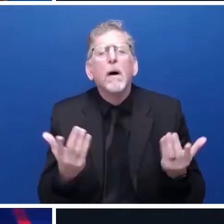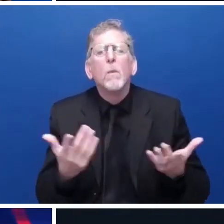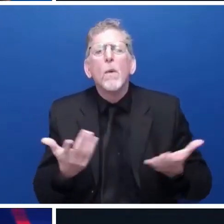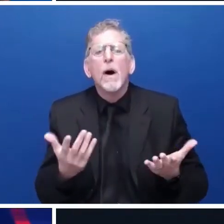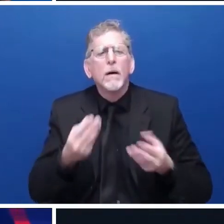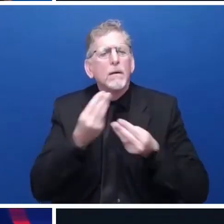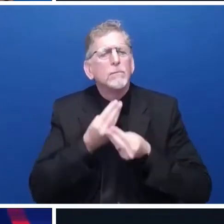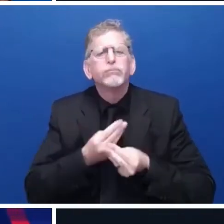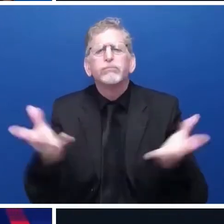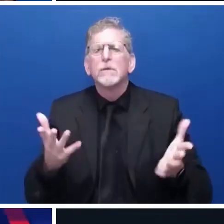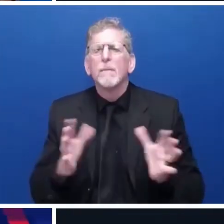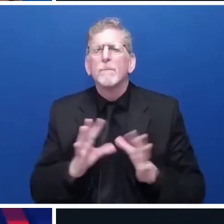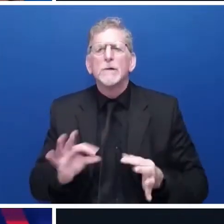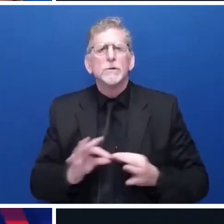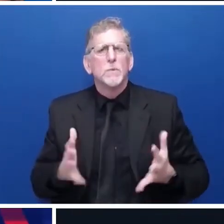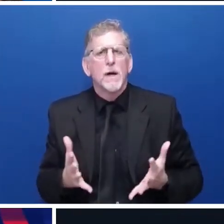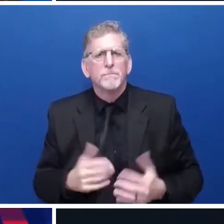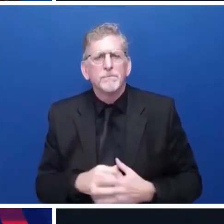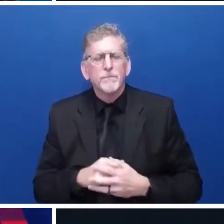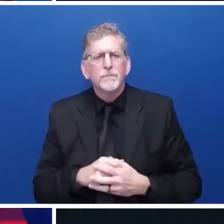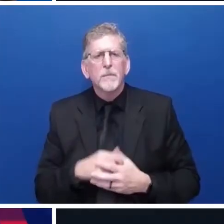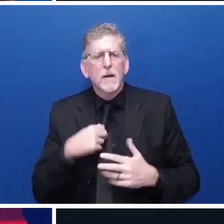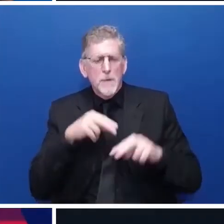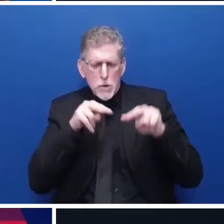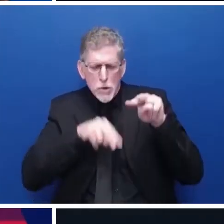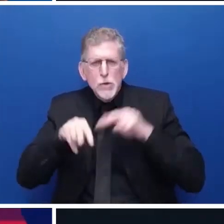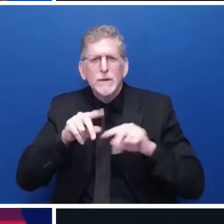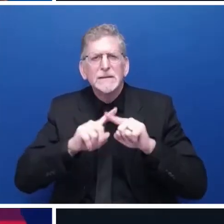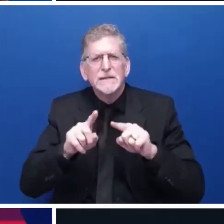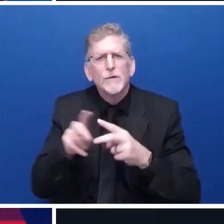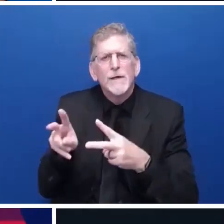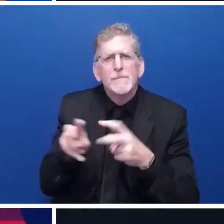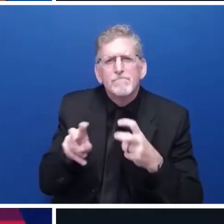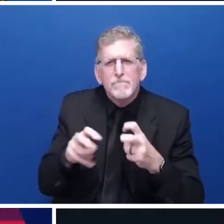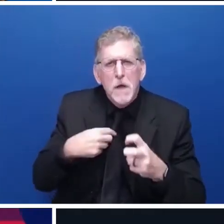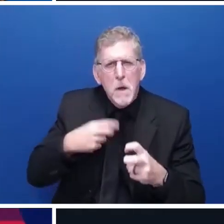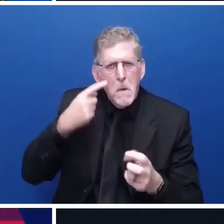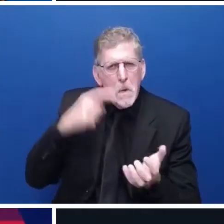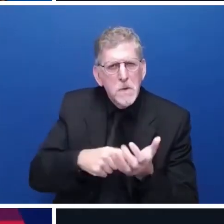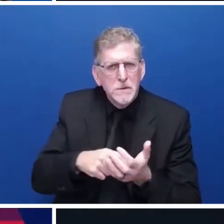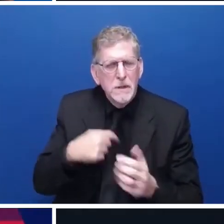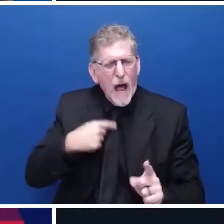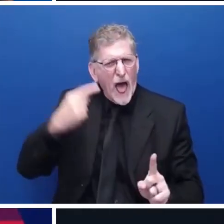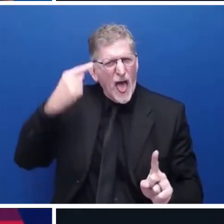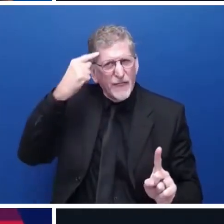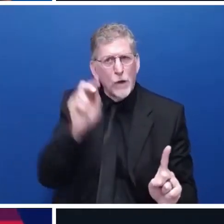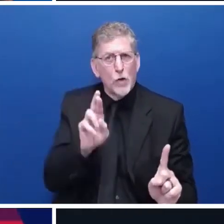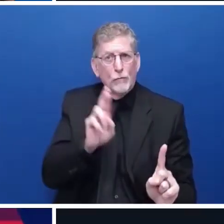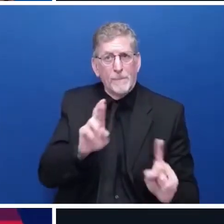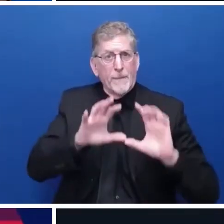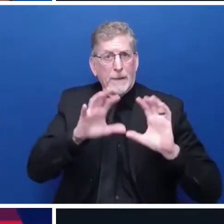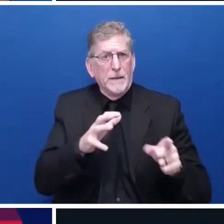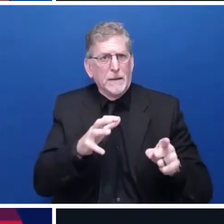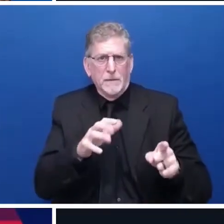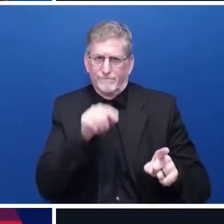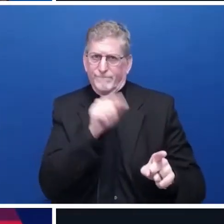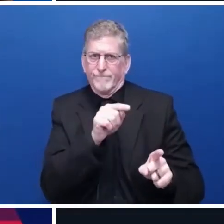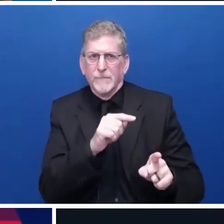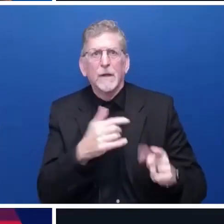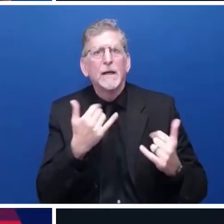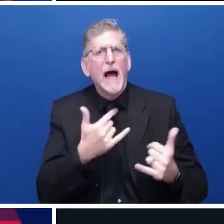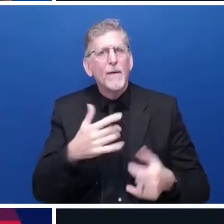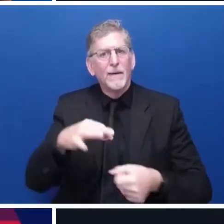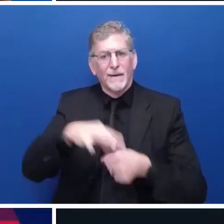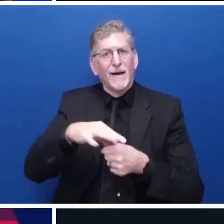that I think Republicans, especially Republicans who are on the ballot next year, would like to see him talk about over and